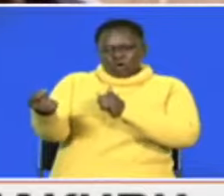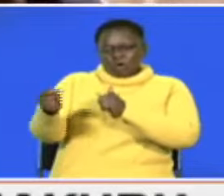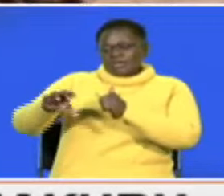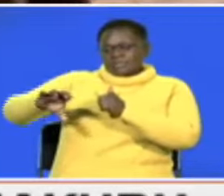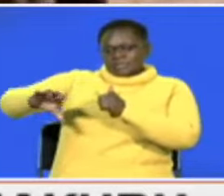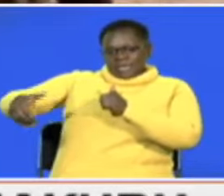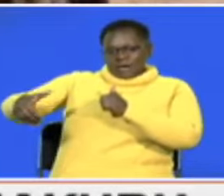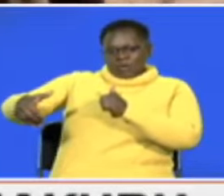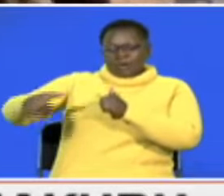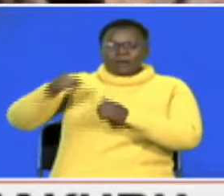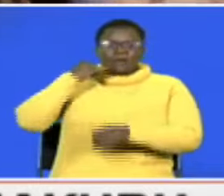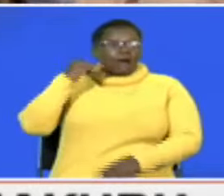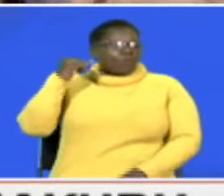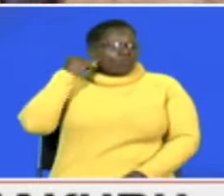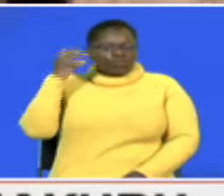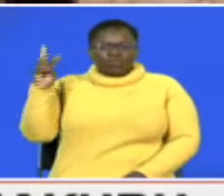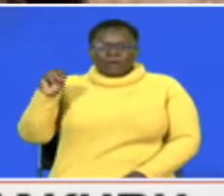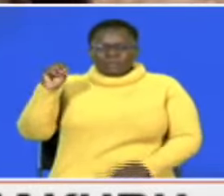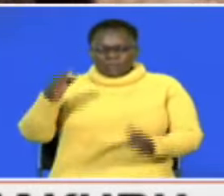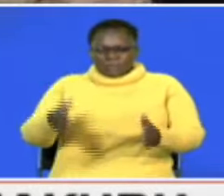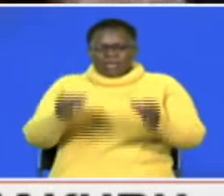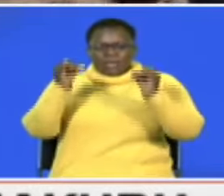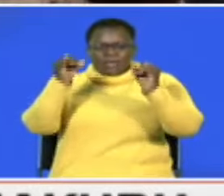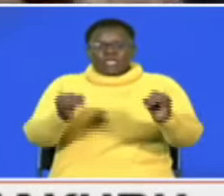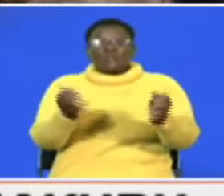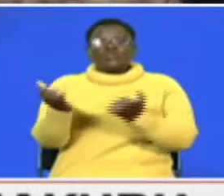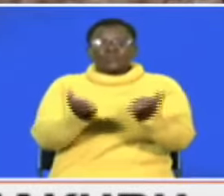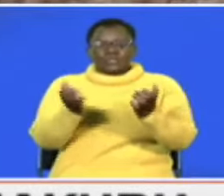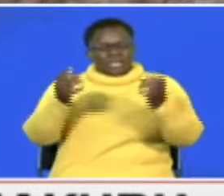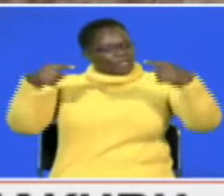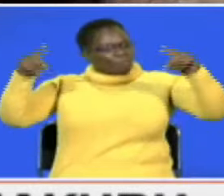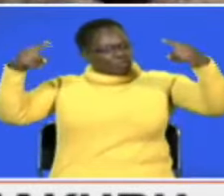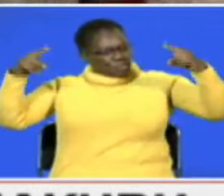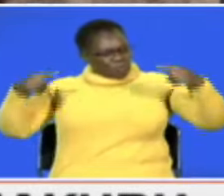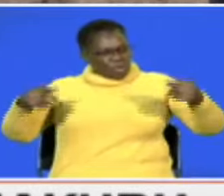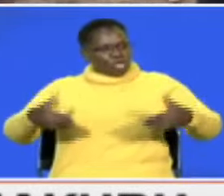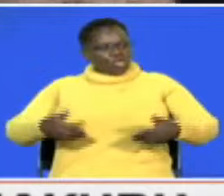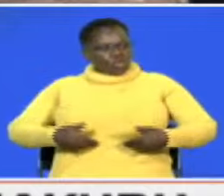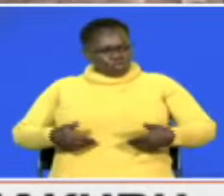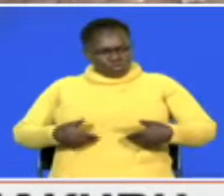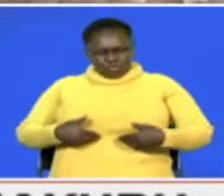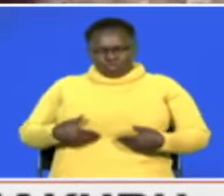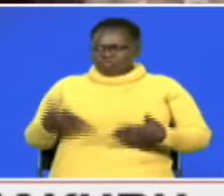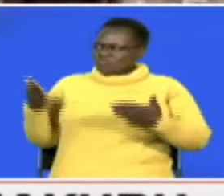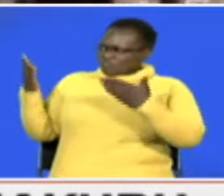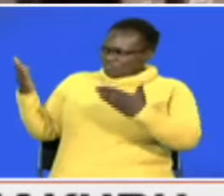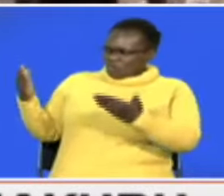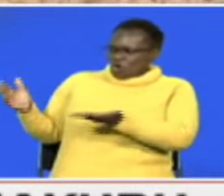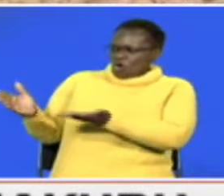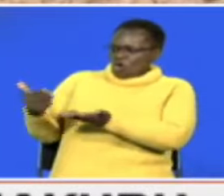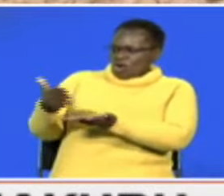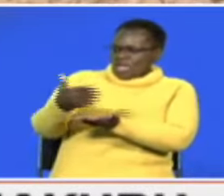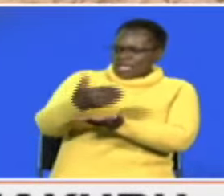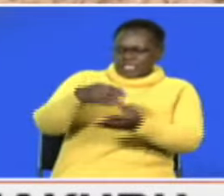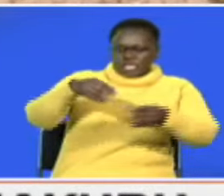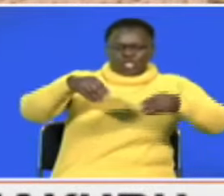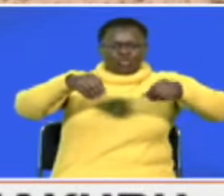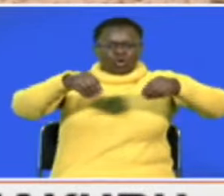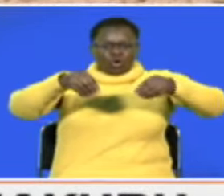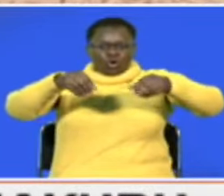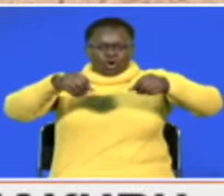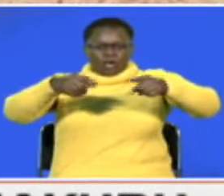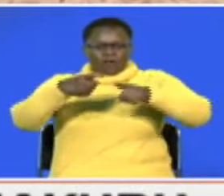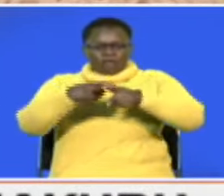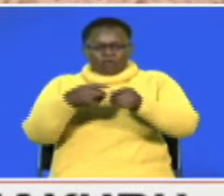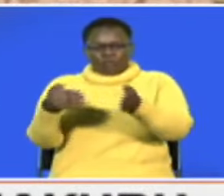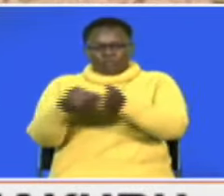city, along the Nakuru-Marigat Highway, a new business is thriving. Youth in the area have started collecting and selling sand from